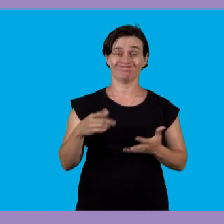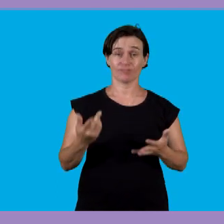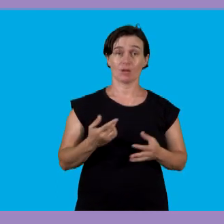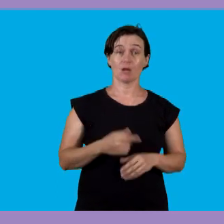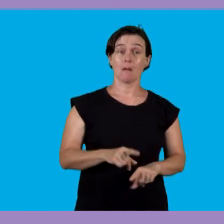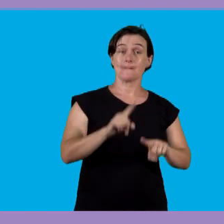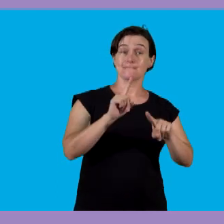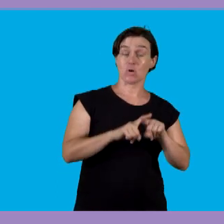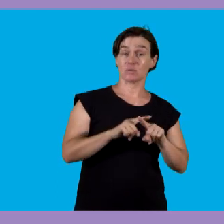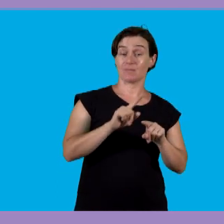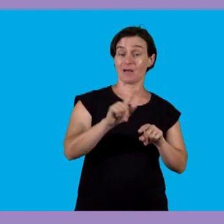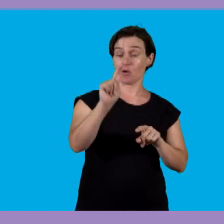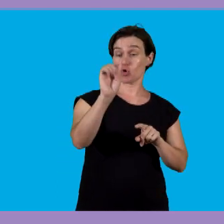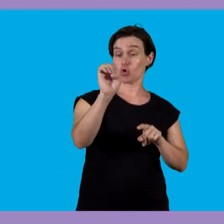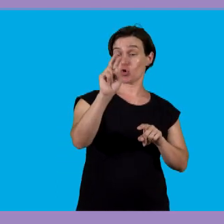multiplying